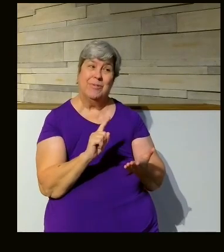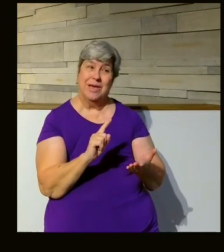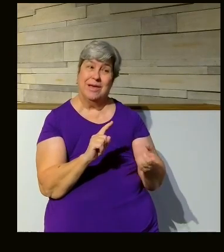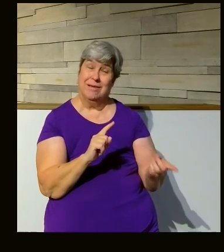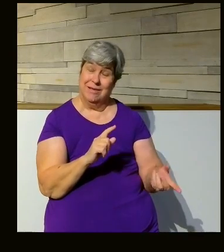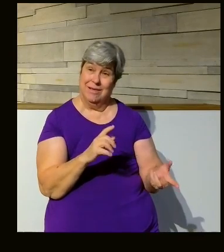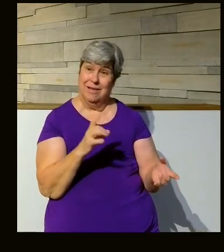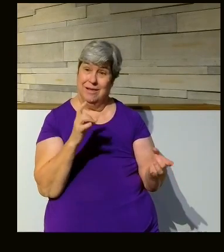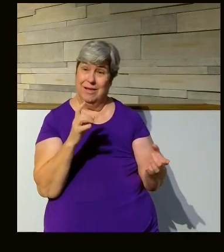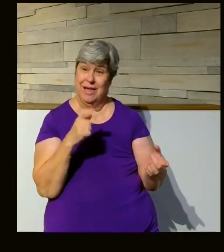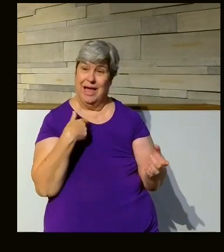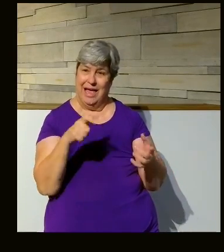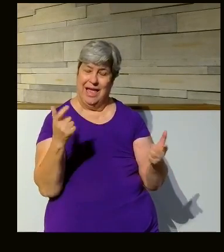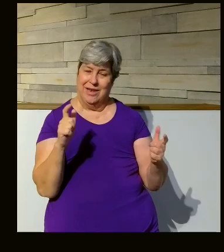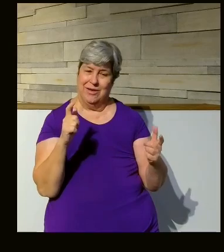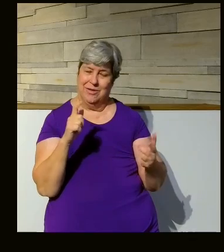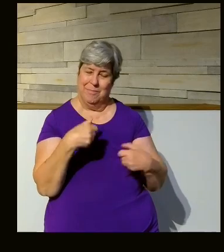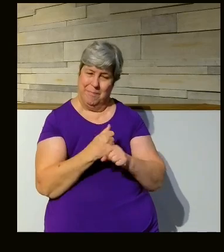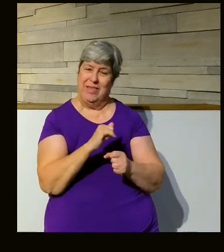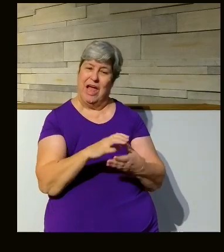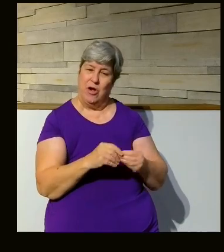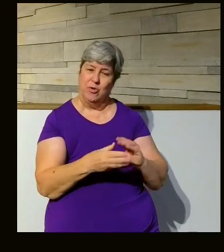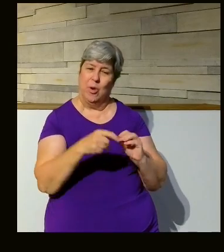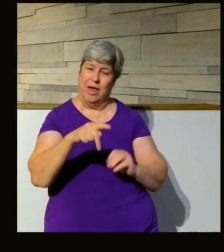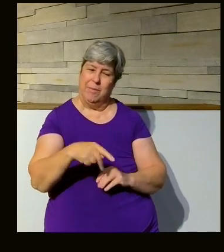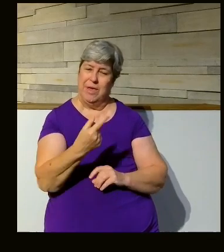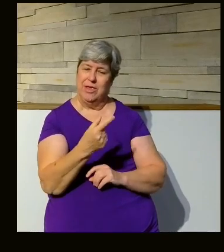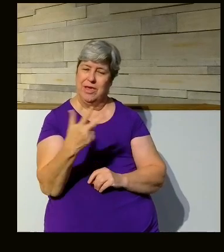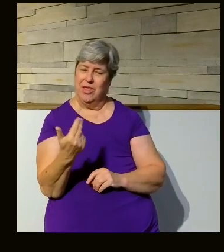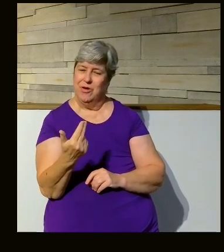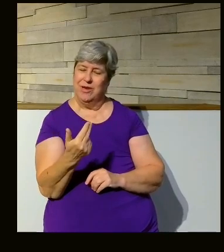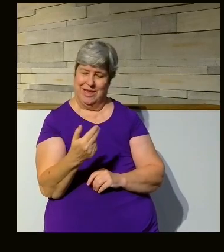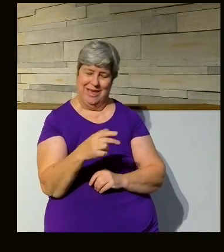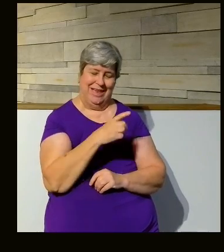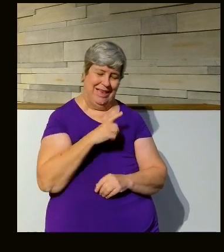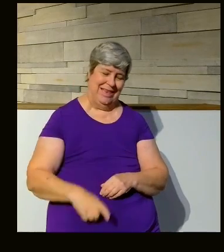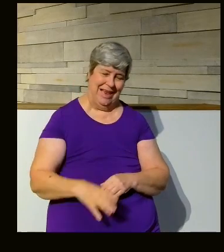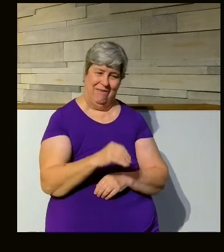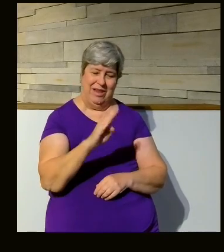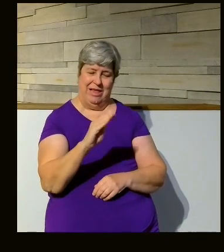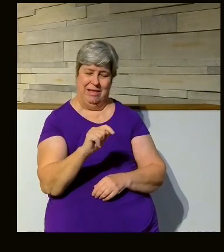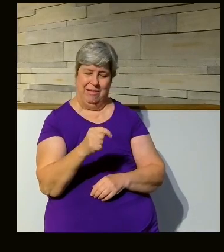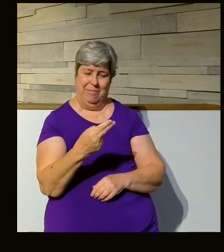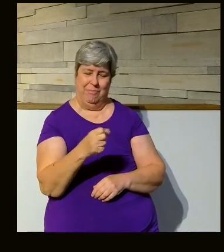quite entertaining as I had to tame that story down to make it PG-13. David and Bathsheba.